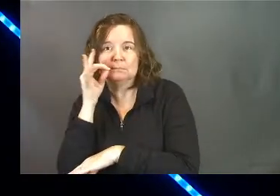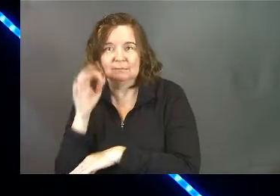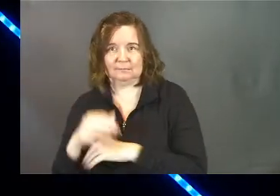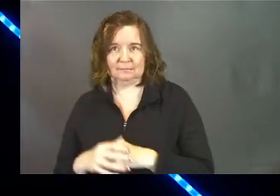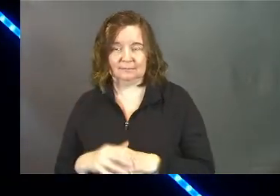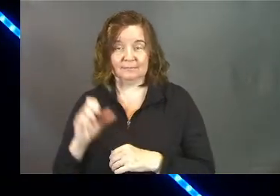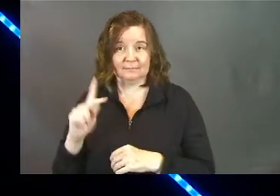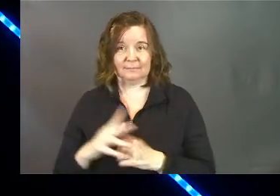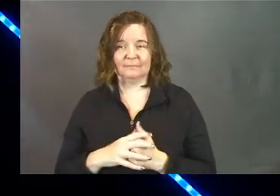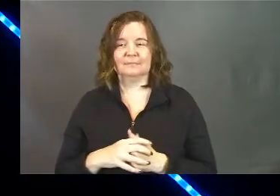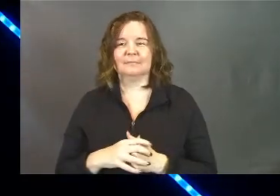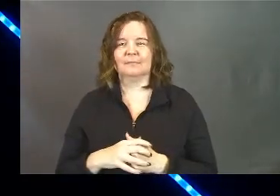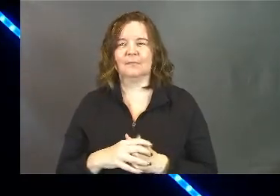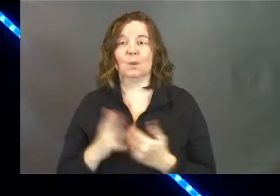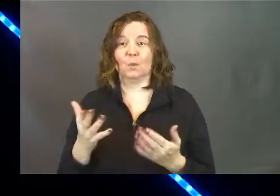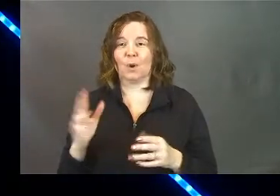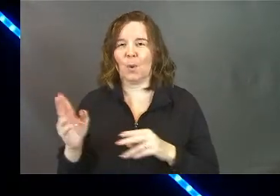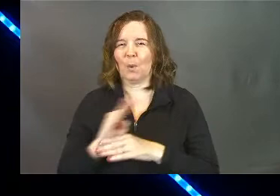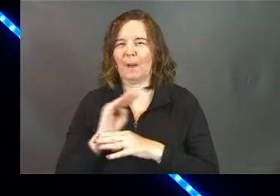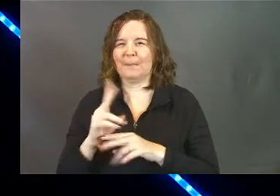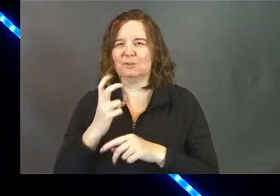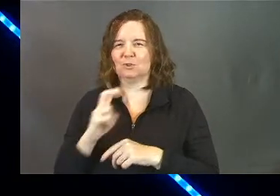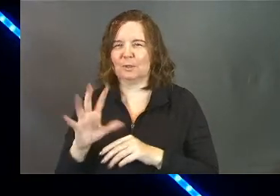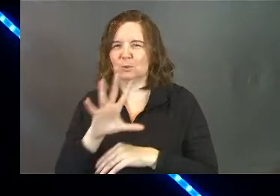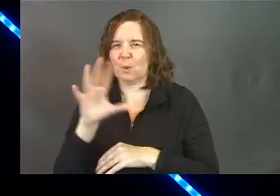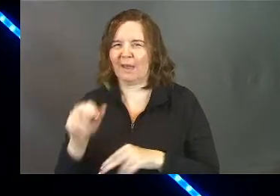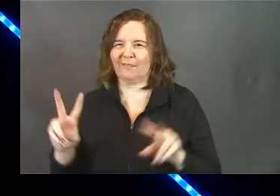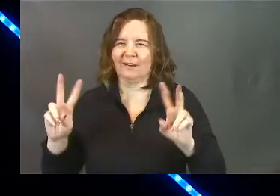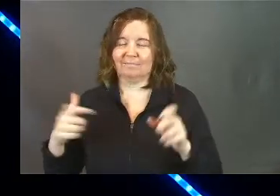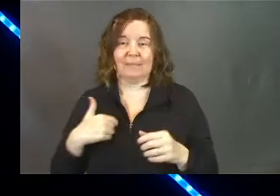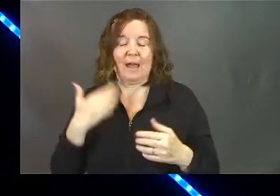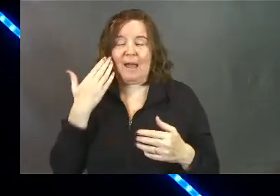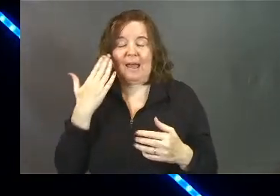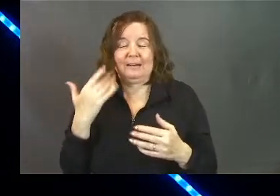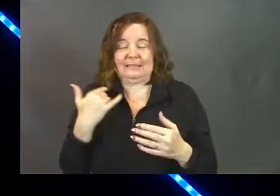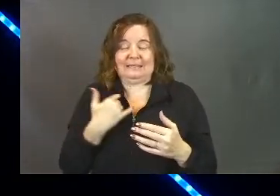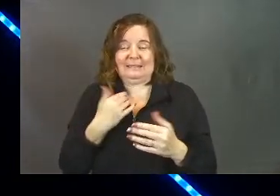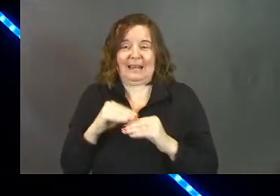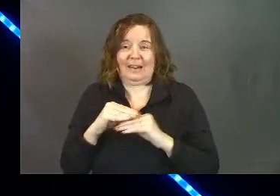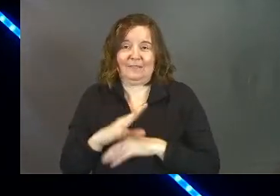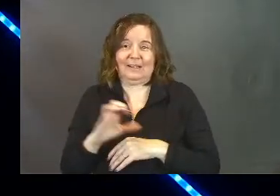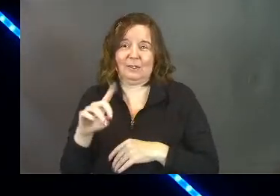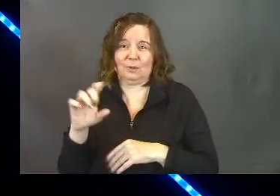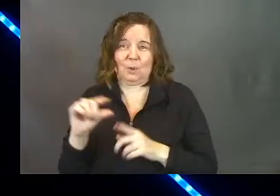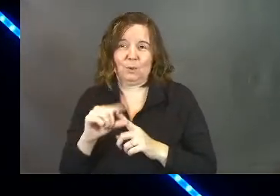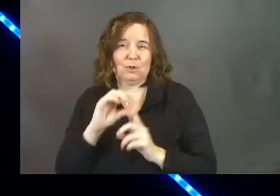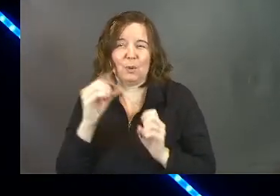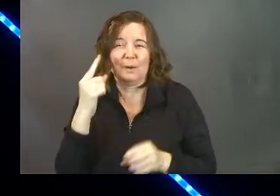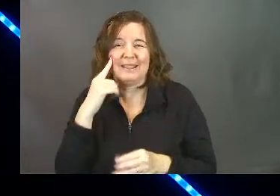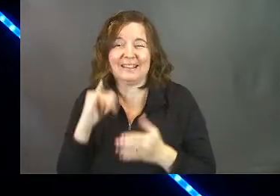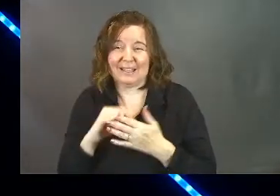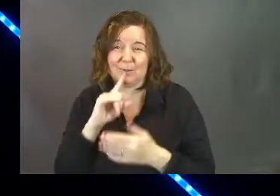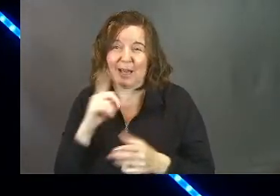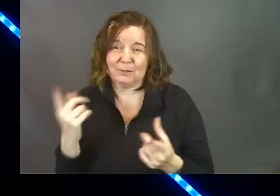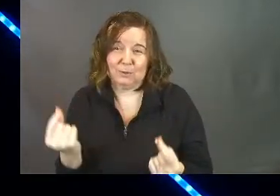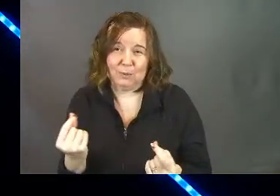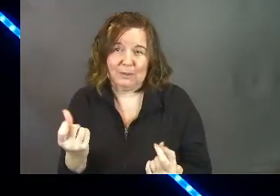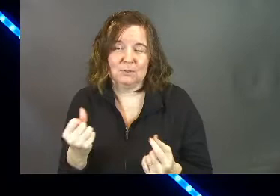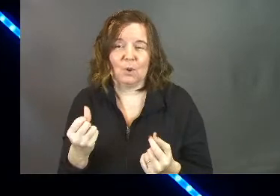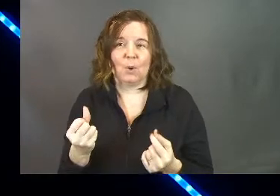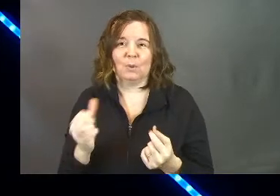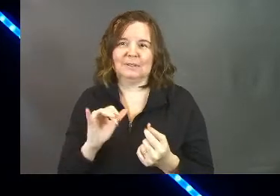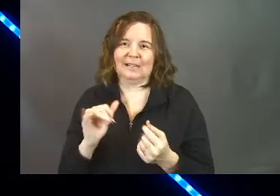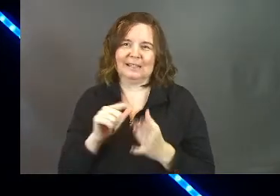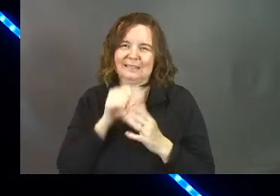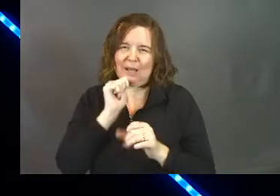okay? We're going to go on a mission trip to Africa. And I don't know, it's not an effective code word because nobody thinks that's what you're actually doing. So it's